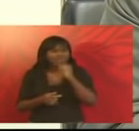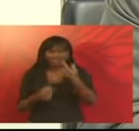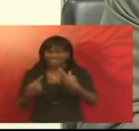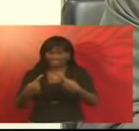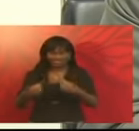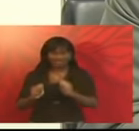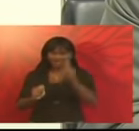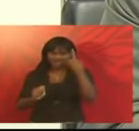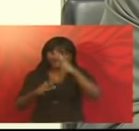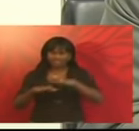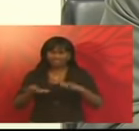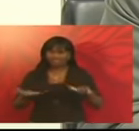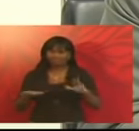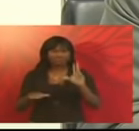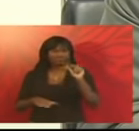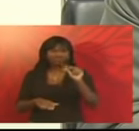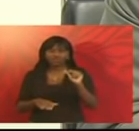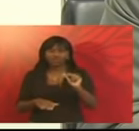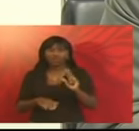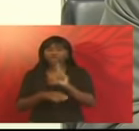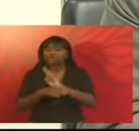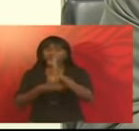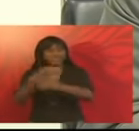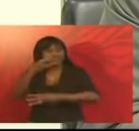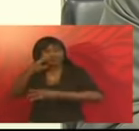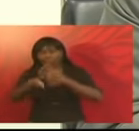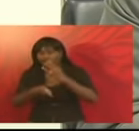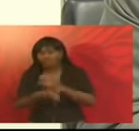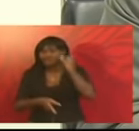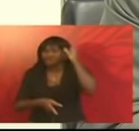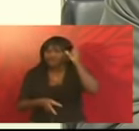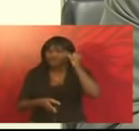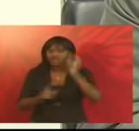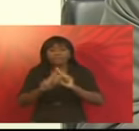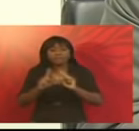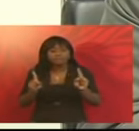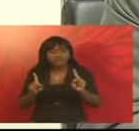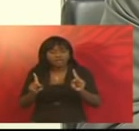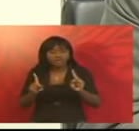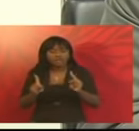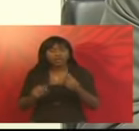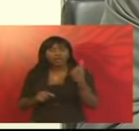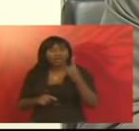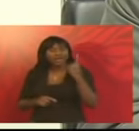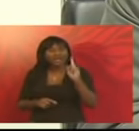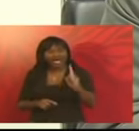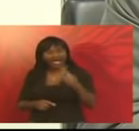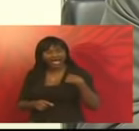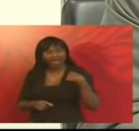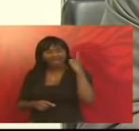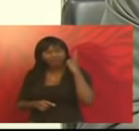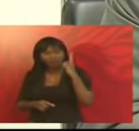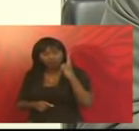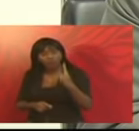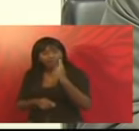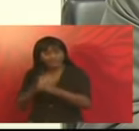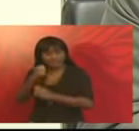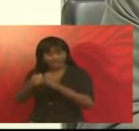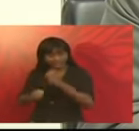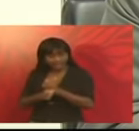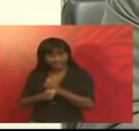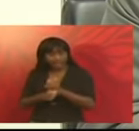even being used in adults. It's used globally in adults. We are targeting the one shot, the one vaccine that we can give